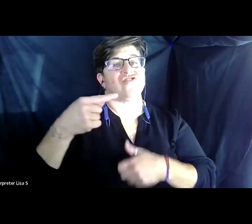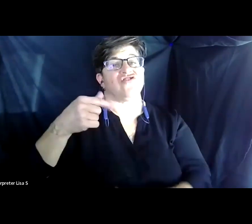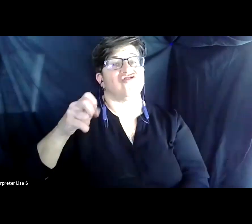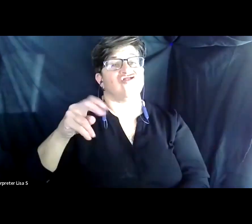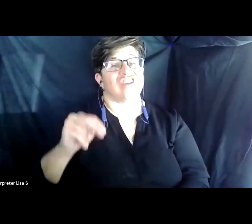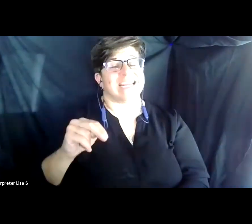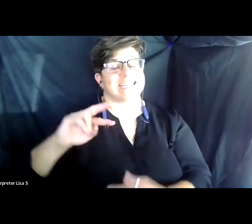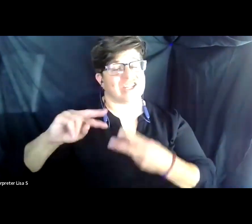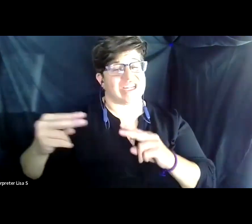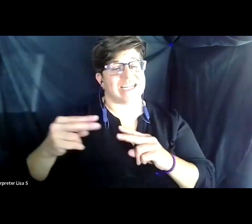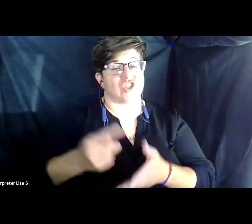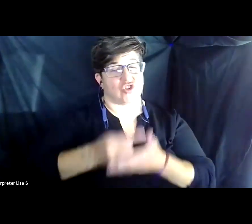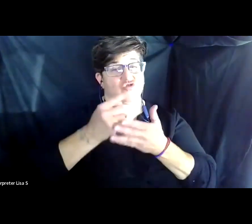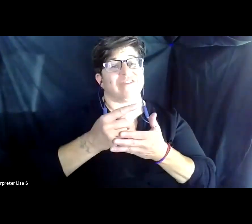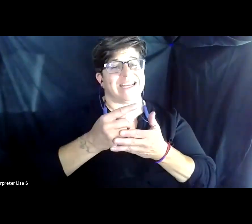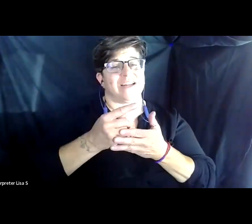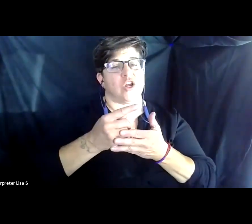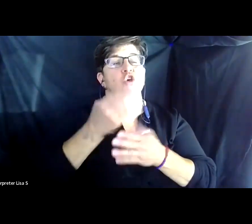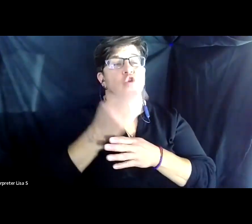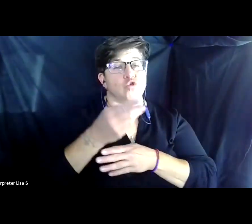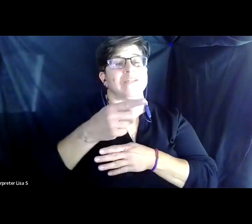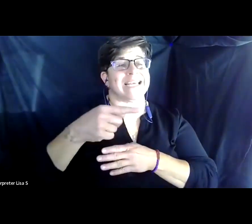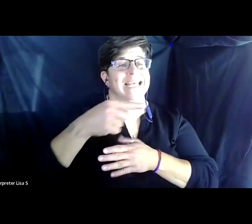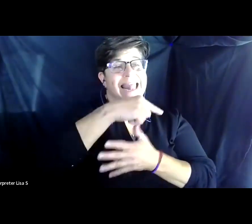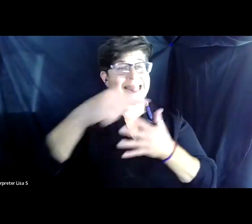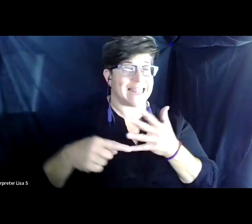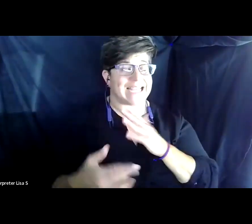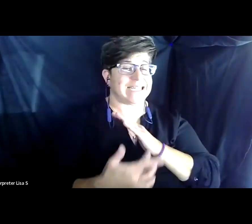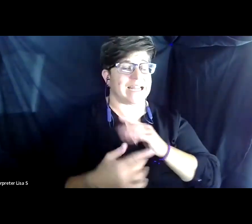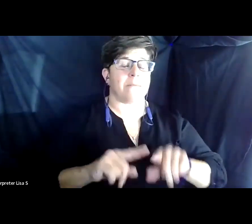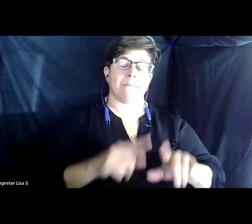treat by this kind of techniques, but we're making an effort right now.